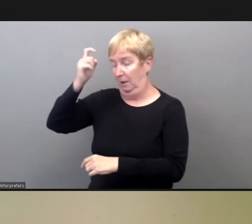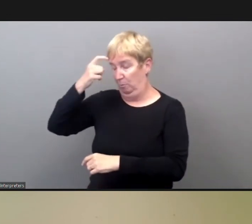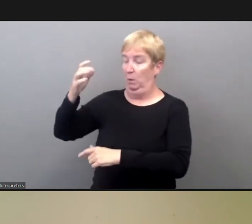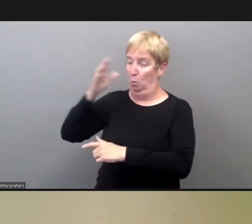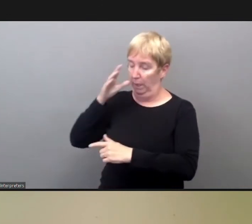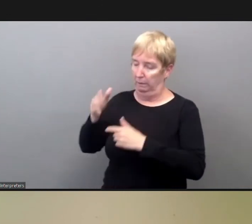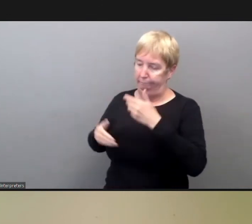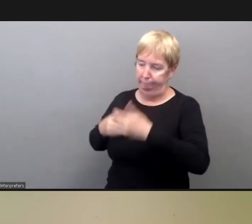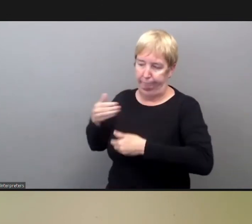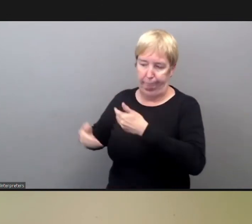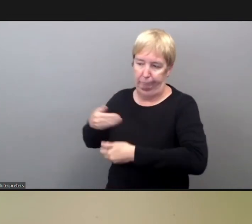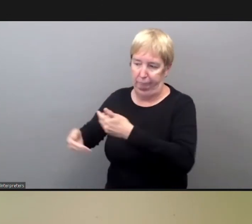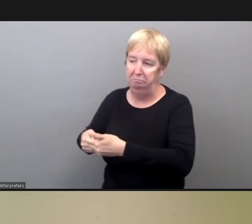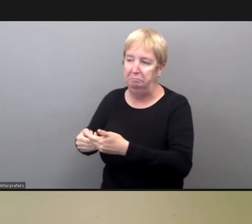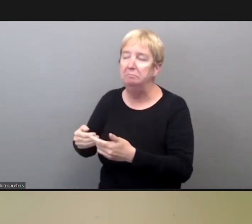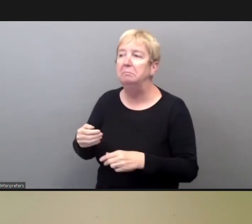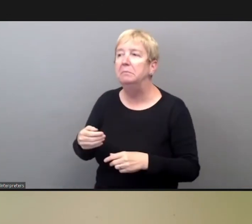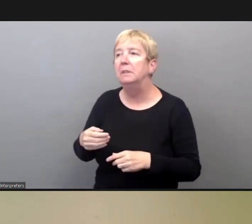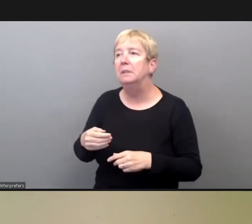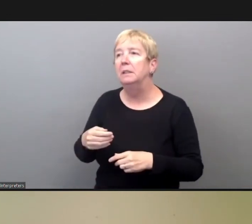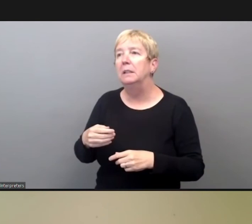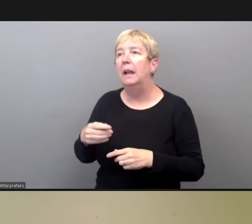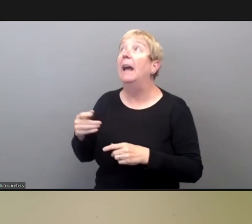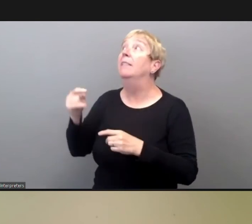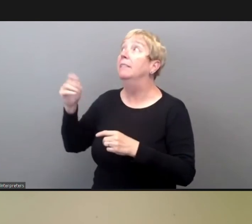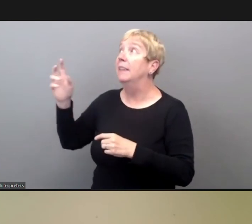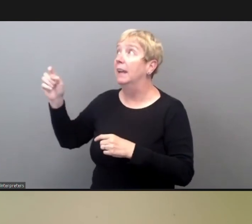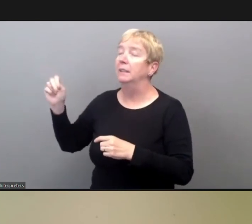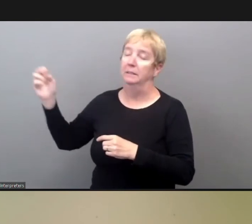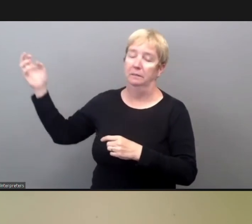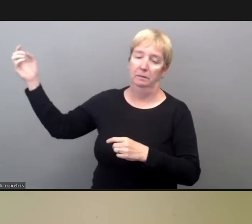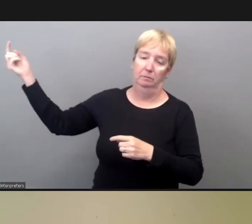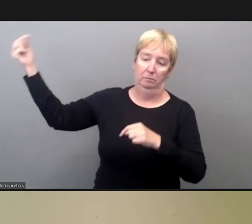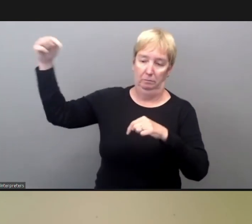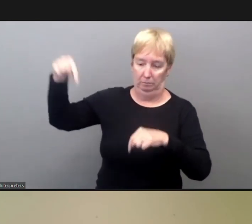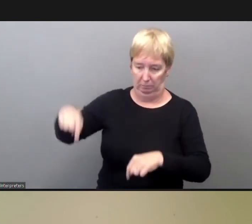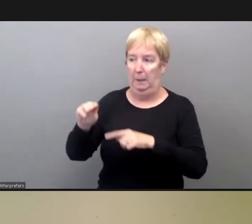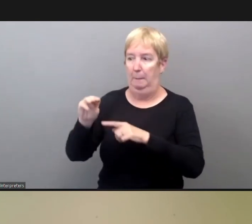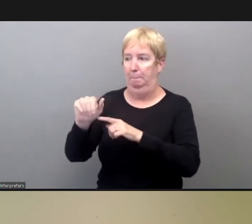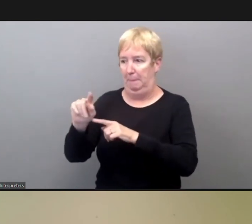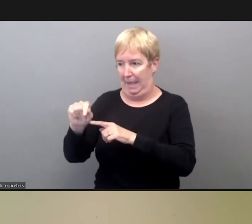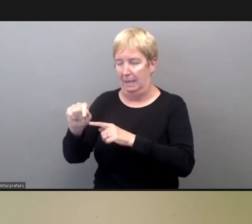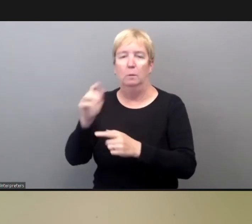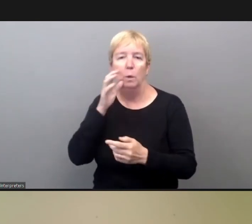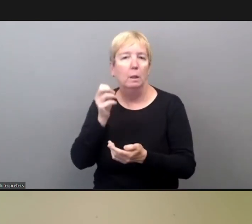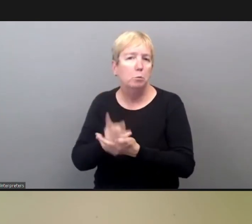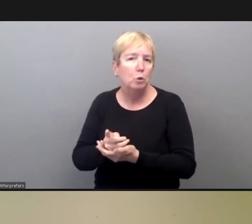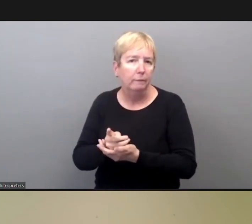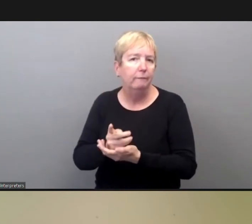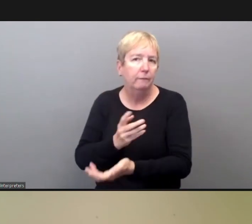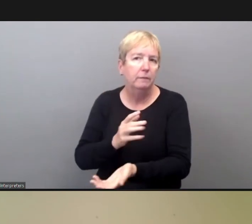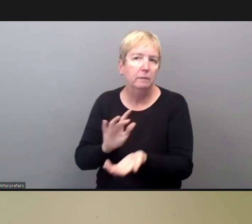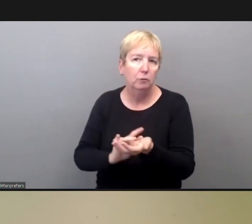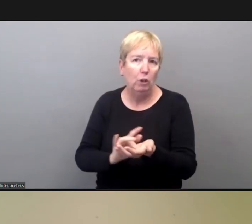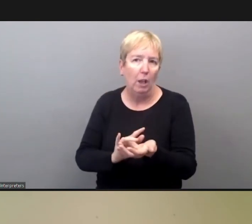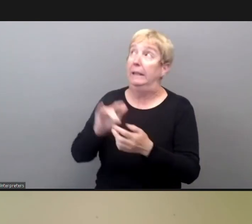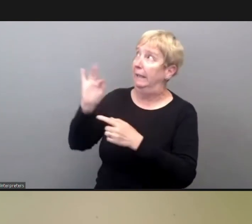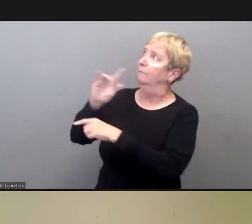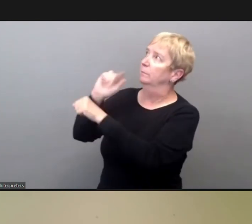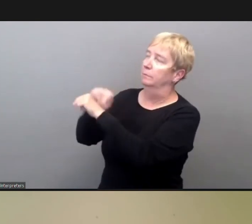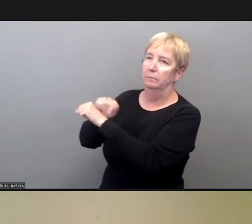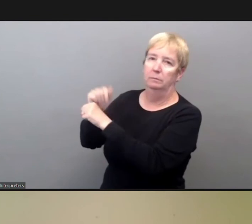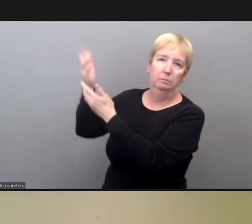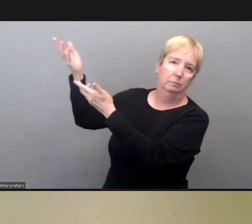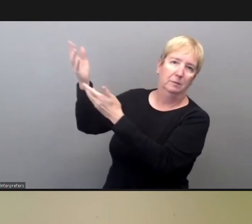relatively easy for the MAT to approve the drug, and we would encourage its use. Just the simplicity of